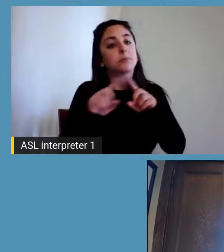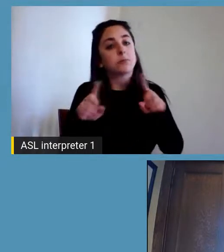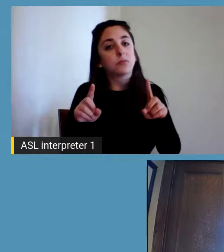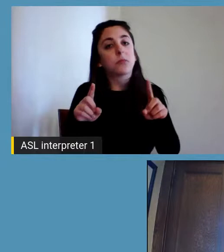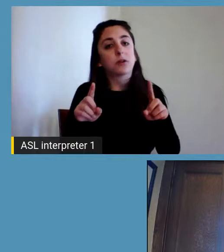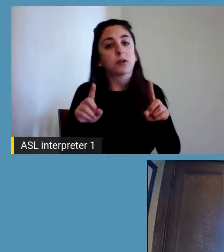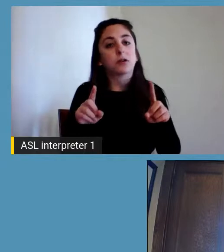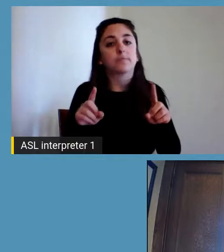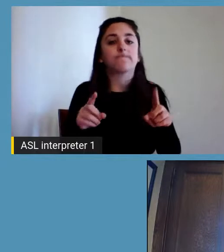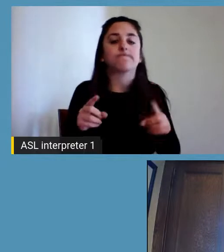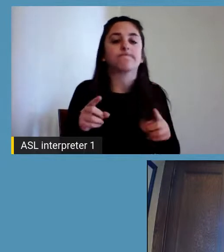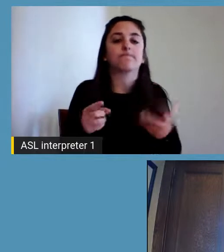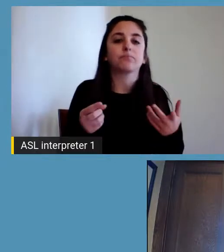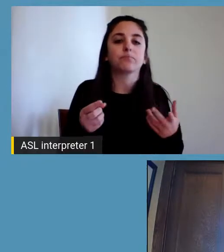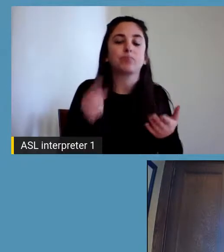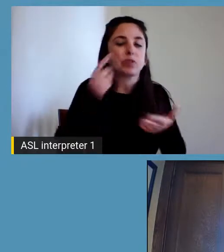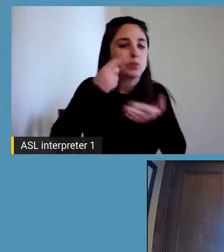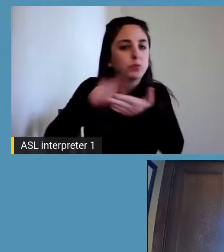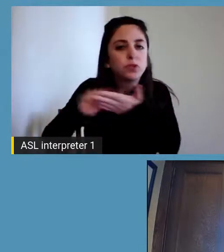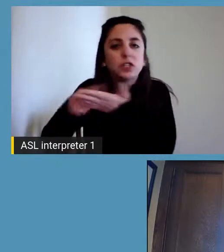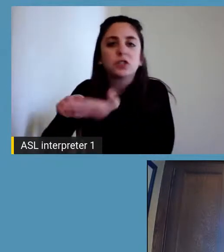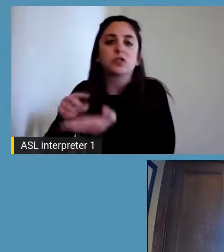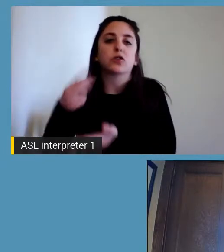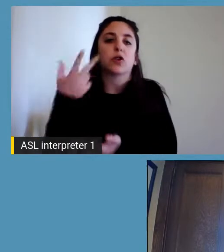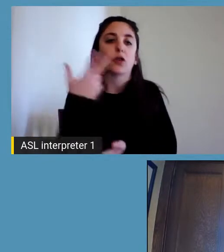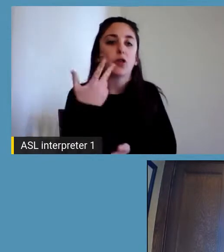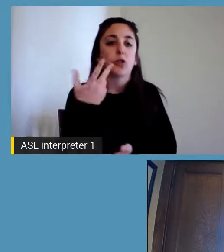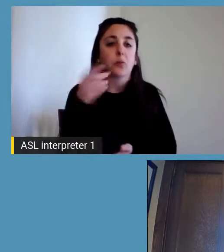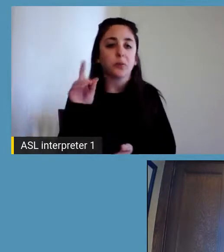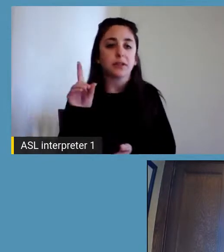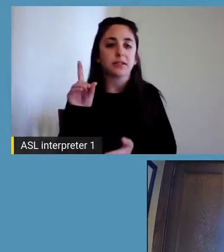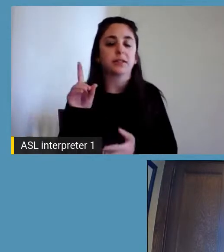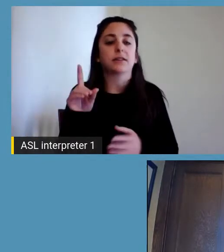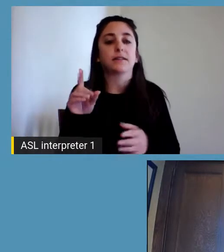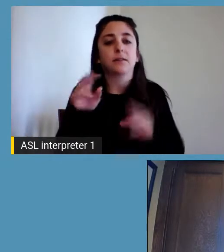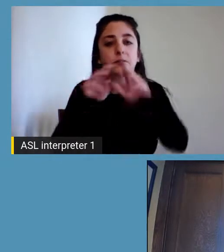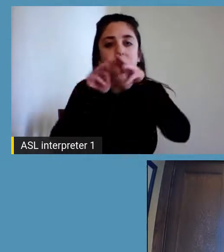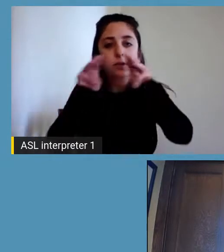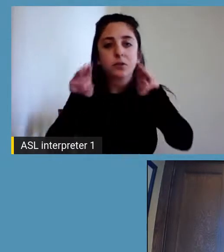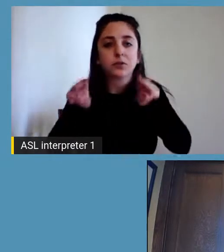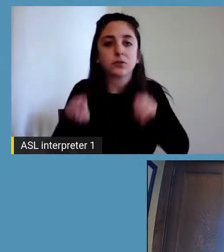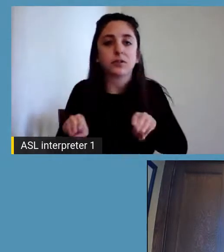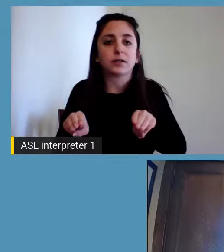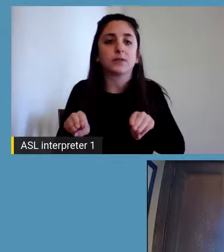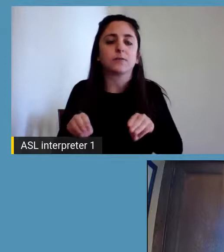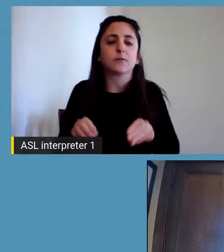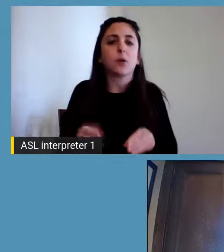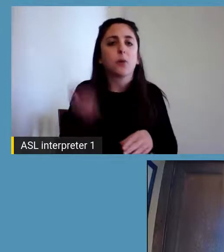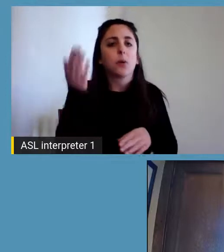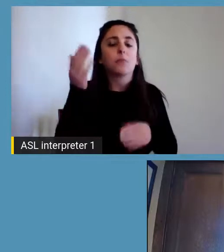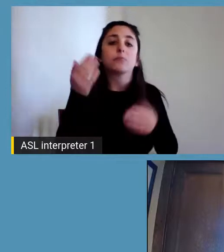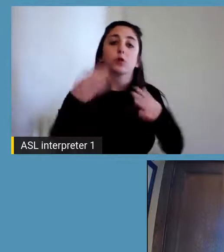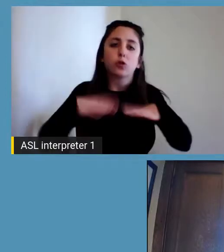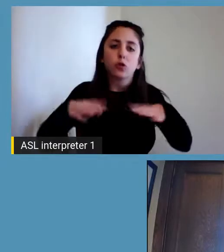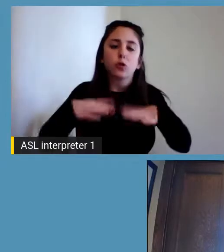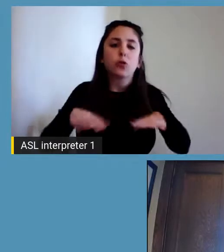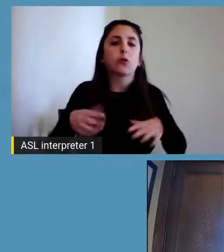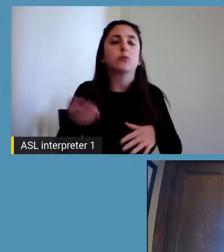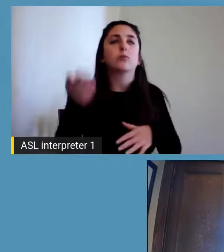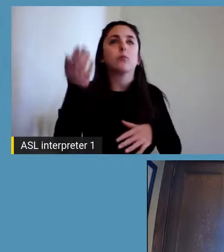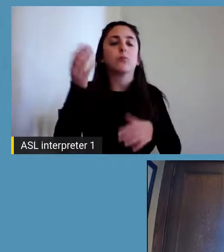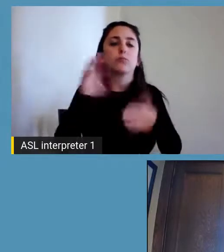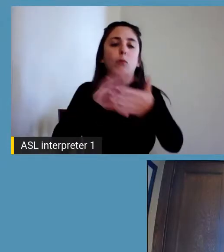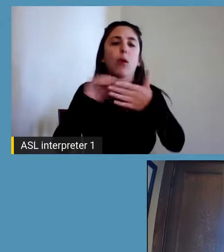on 3D in museums. And she did a gorgeous outfit from the 1920s, beaded